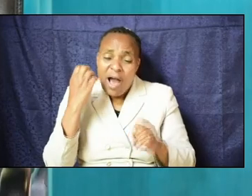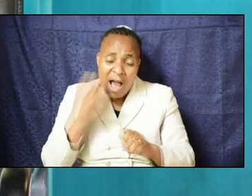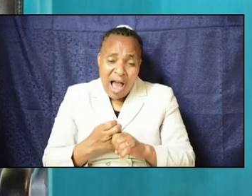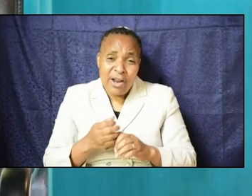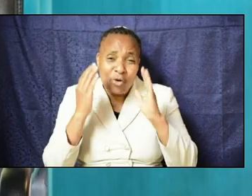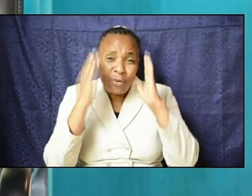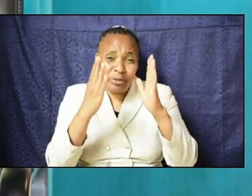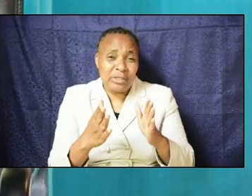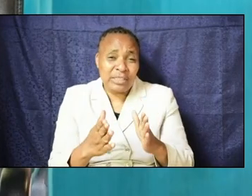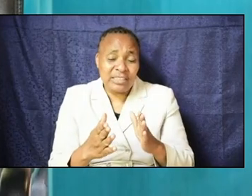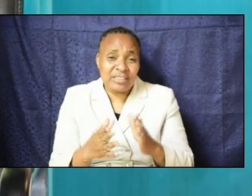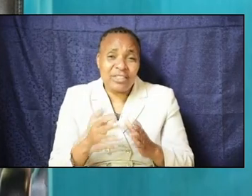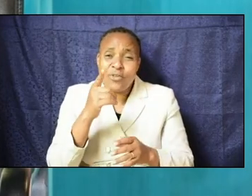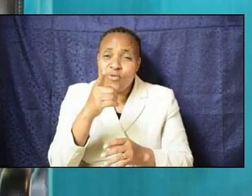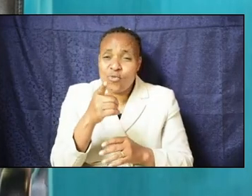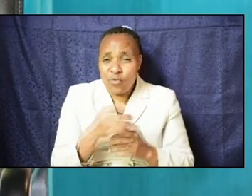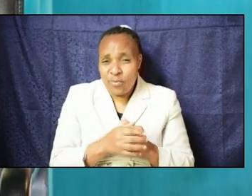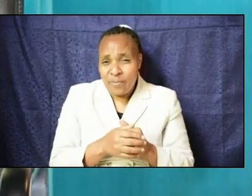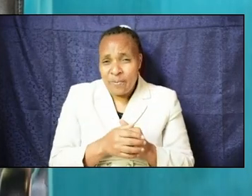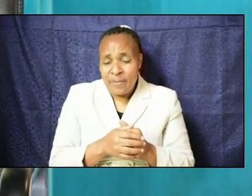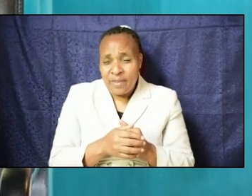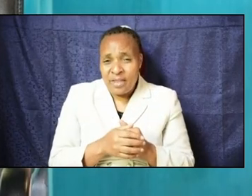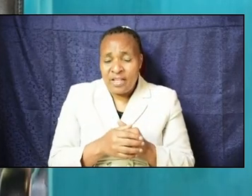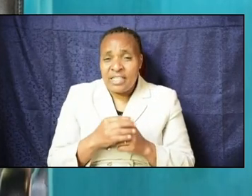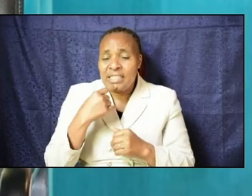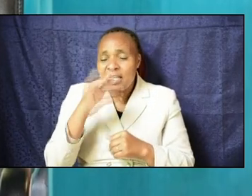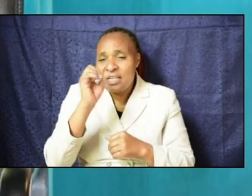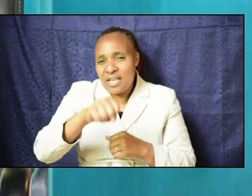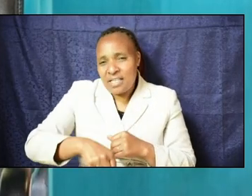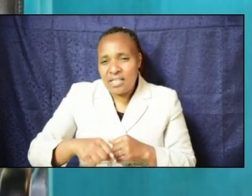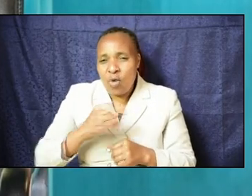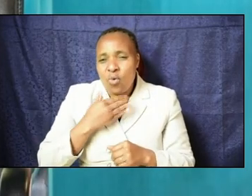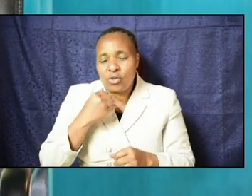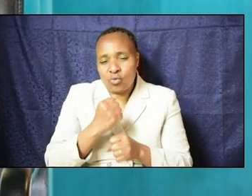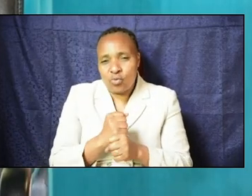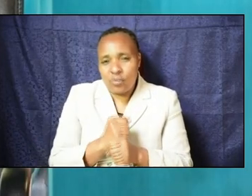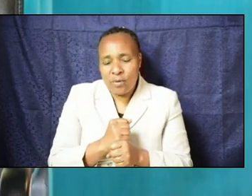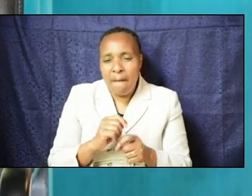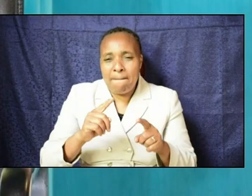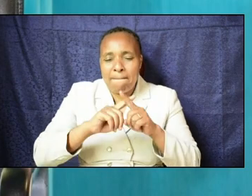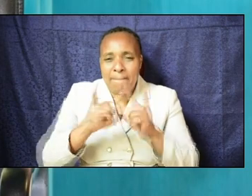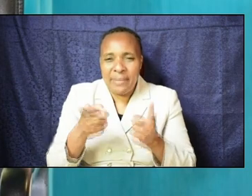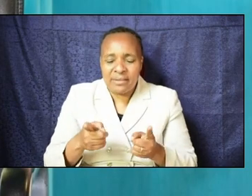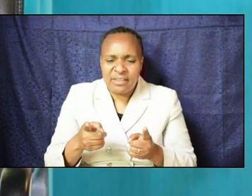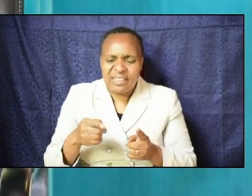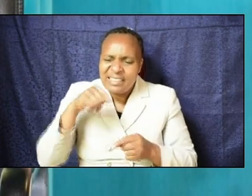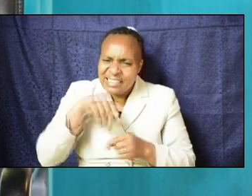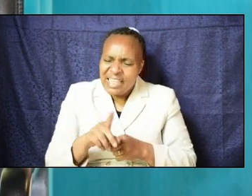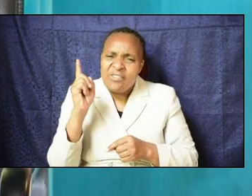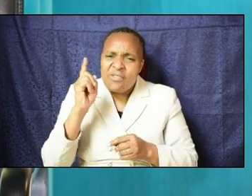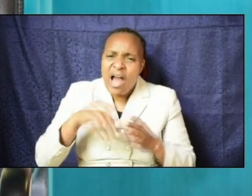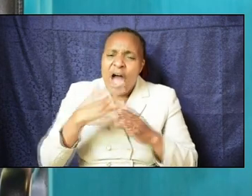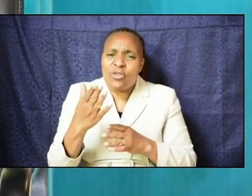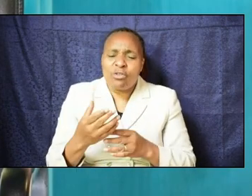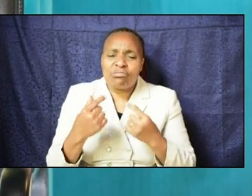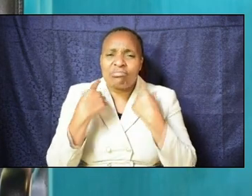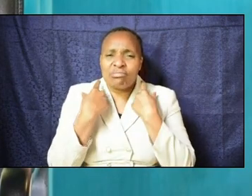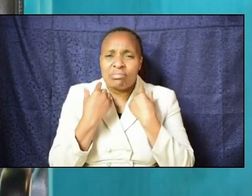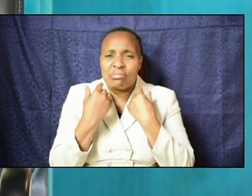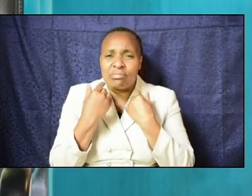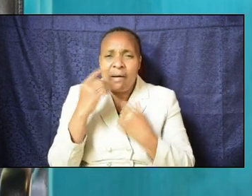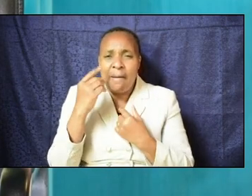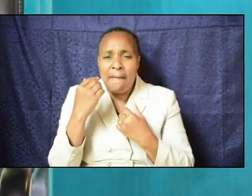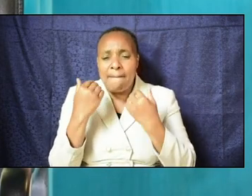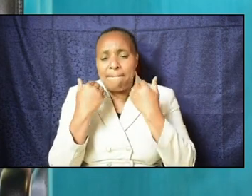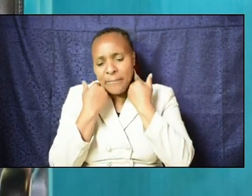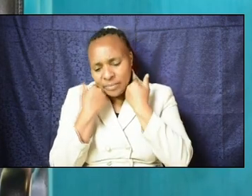is. You know, you literally, yes, I want to do this. But getting yourself out of bed is